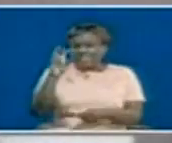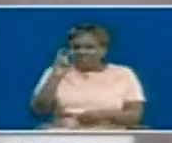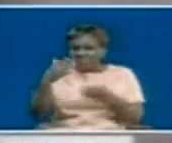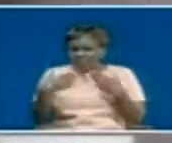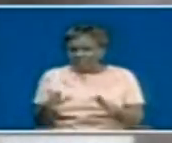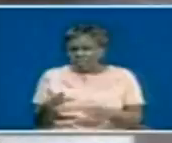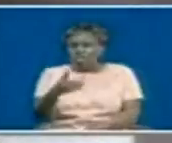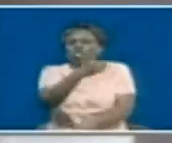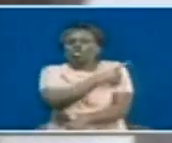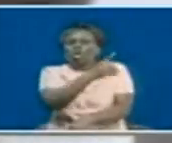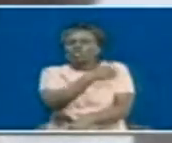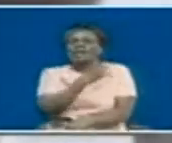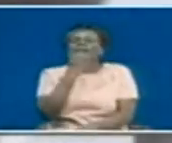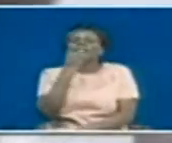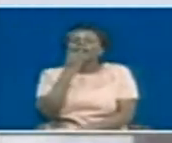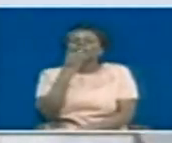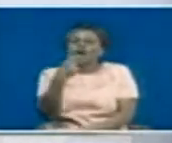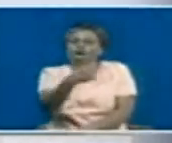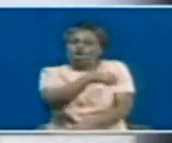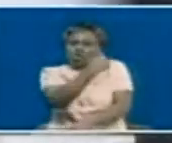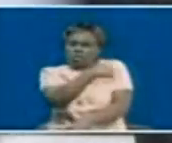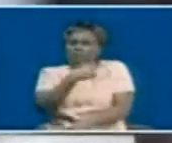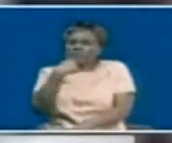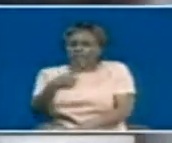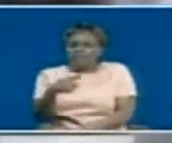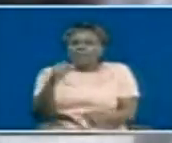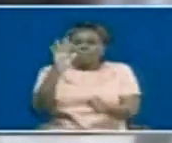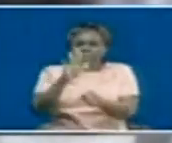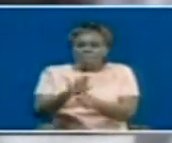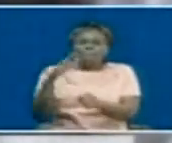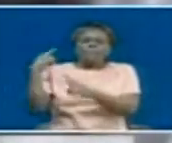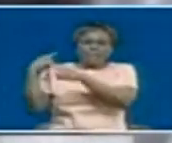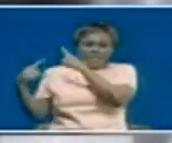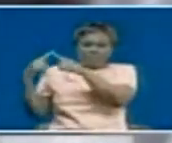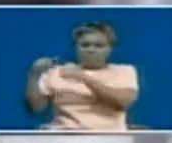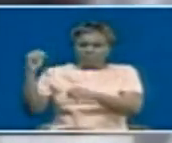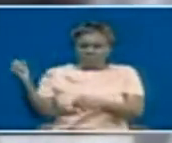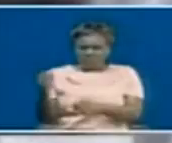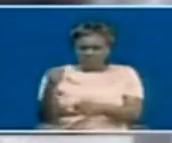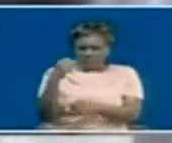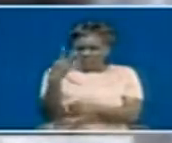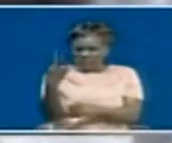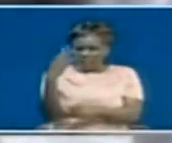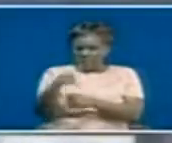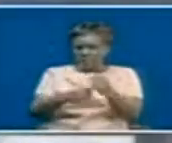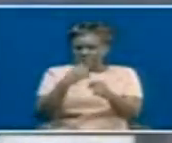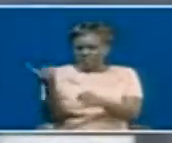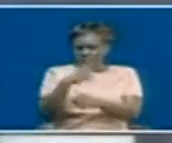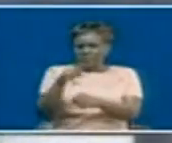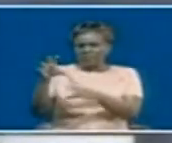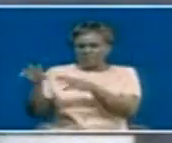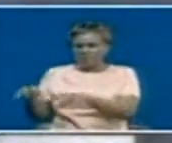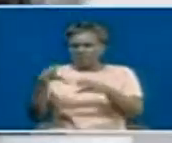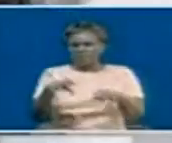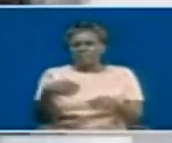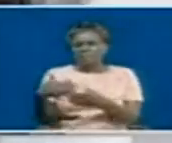Dr. Kanyanya of Kenyatta National Hospital says if Mary had gone through that experience for 2 to 3 days, she would have suffered from baby